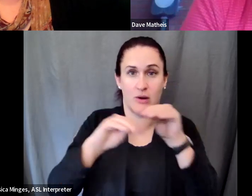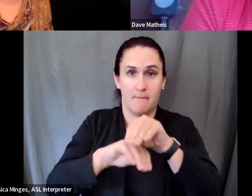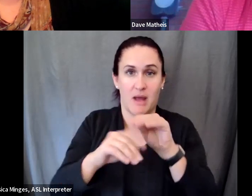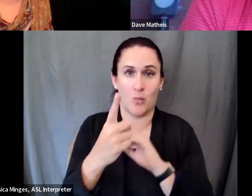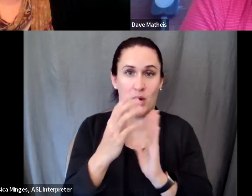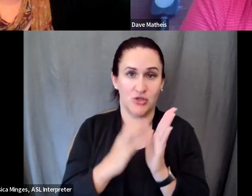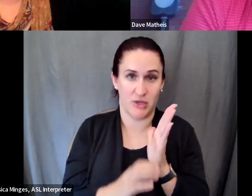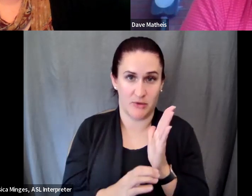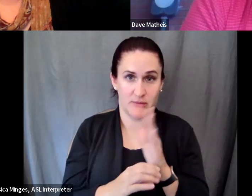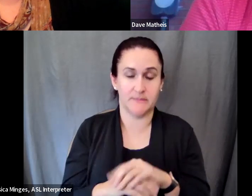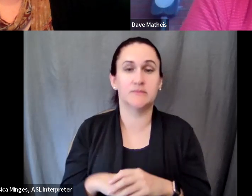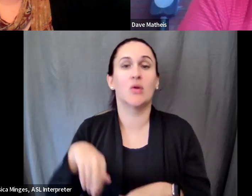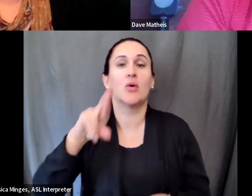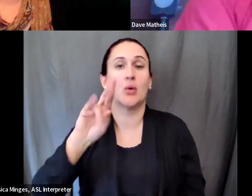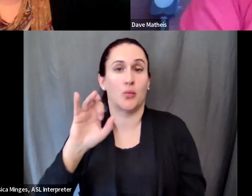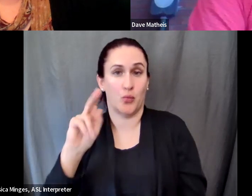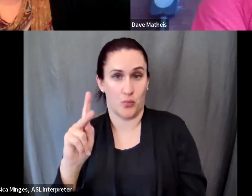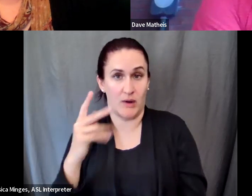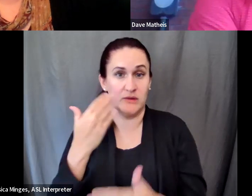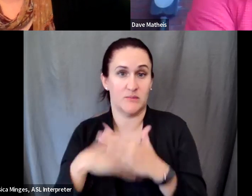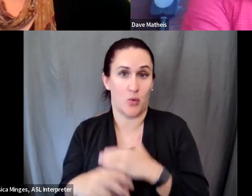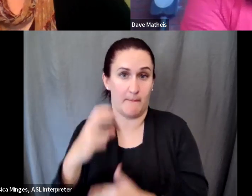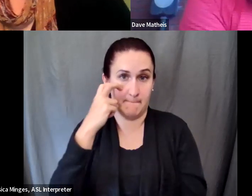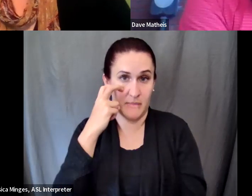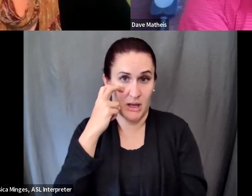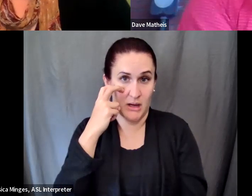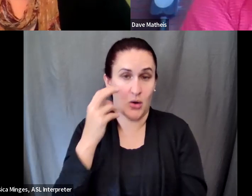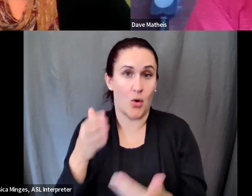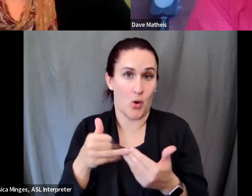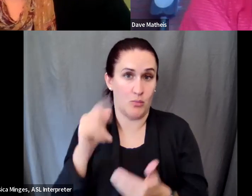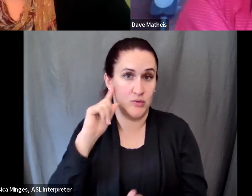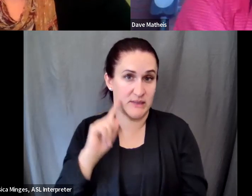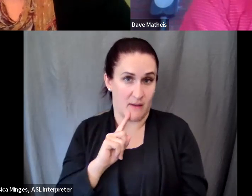chapter. Rick was born blind and almost deaf,